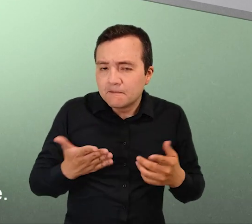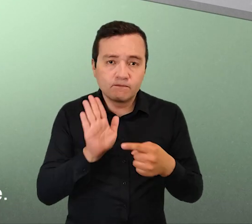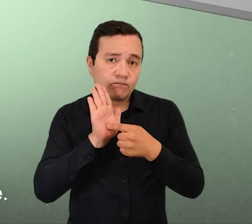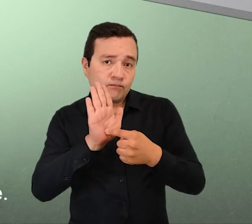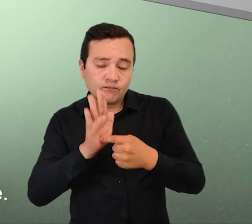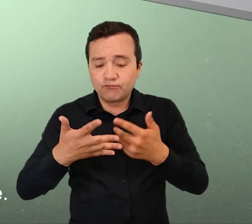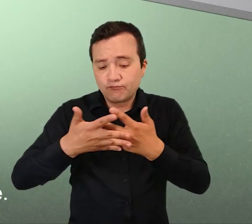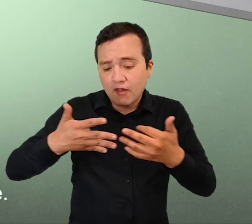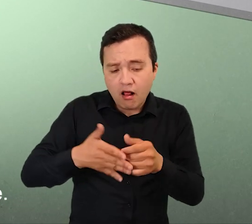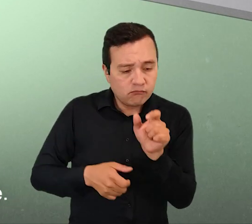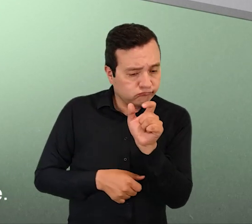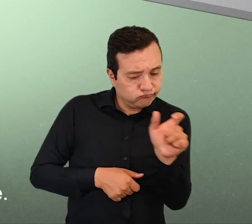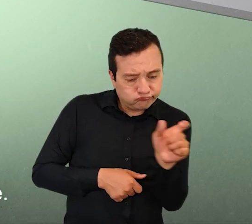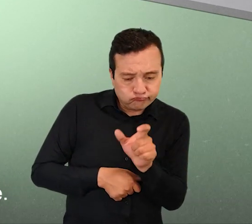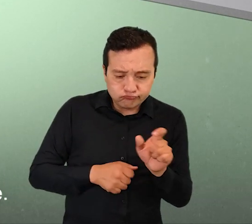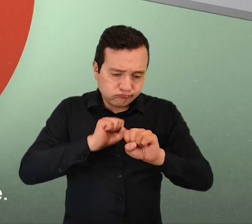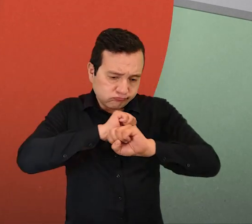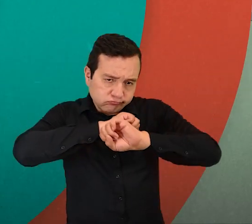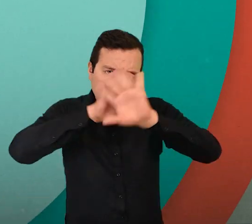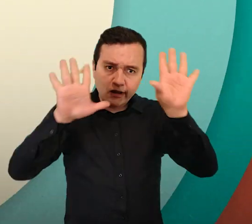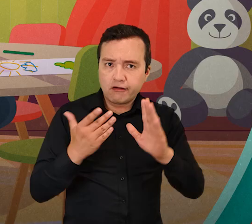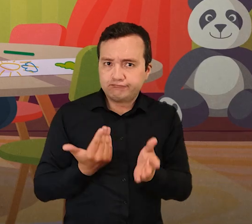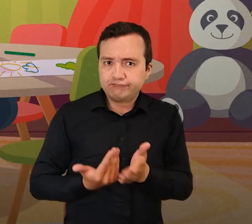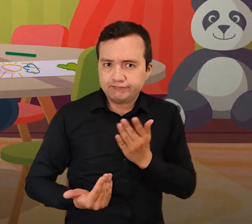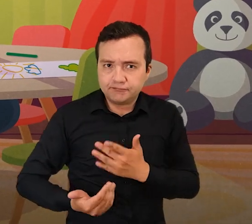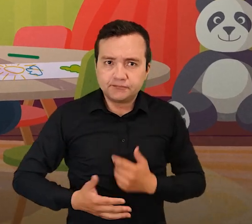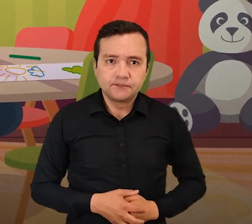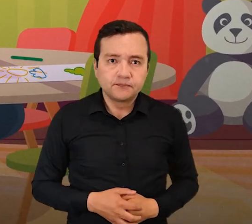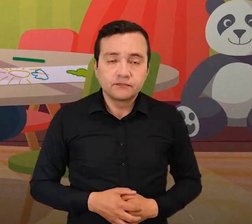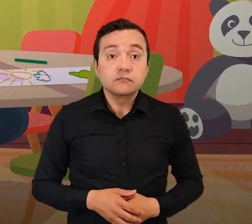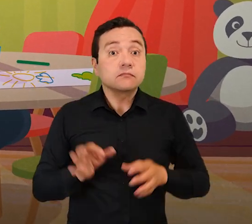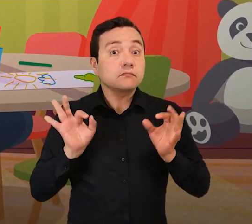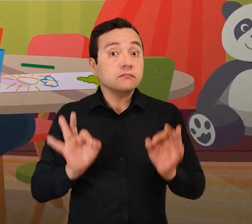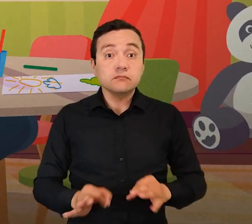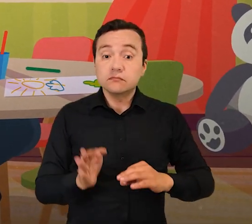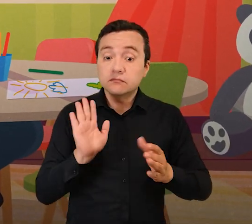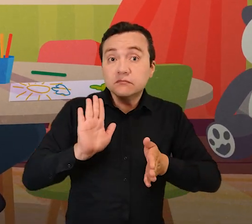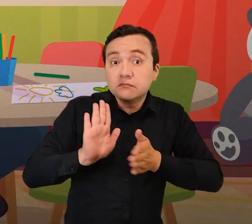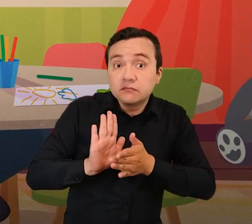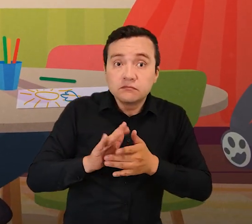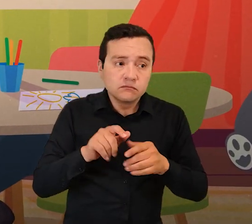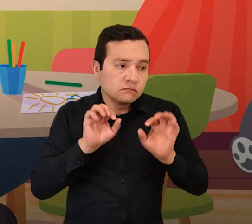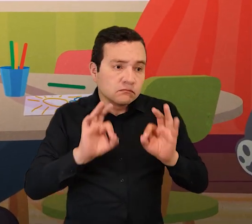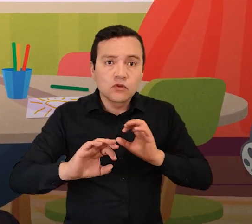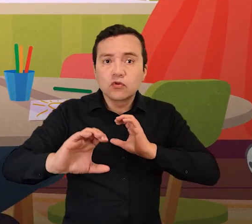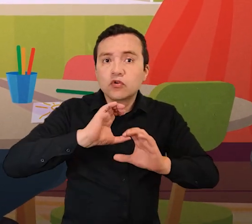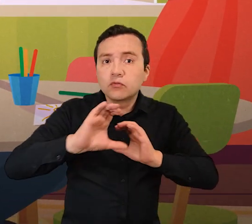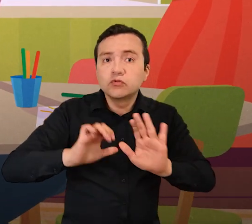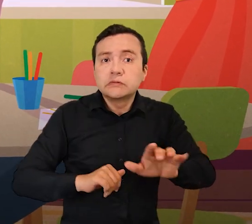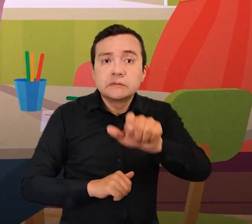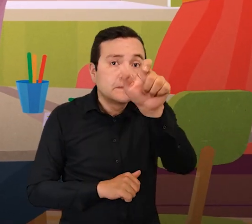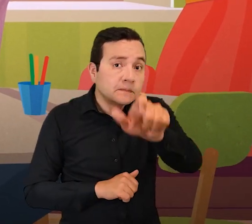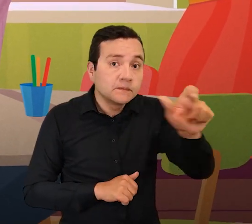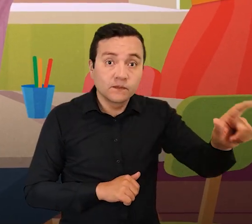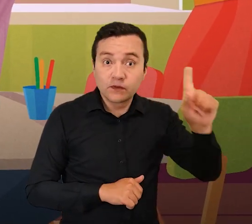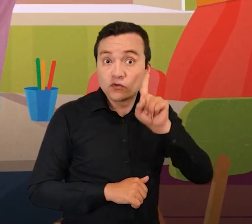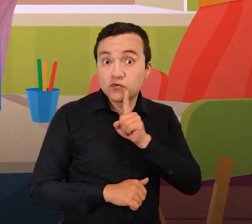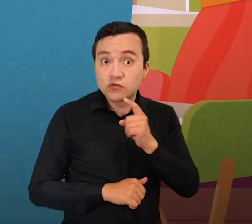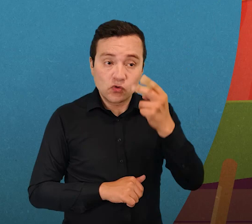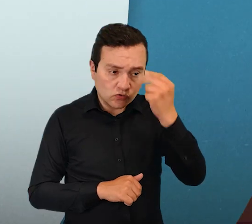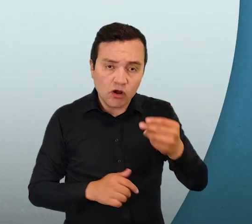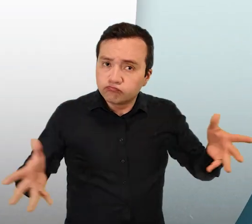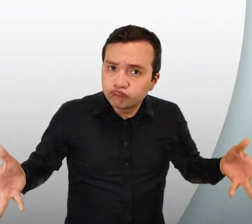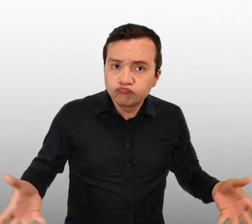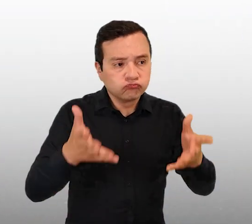as clear writing and simple language. Ensure communication formats used by students who are deaf-blind.